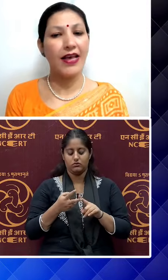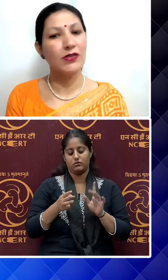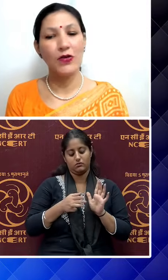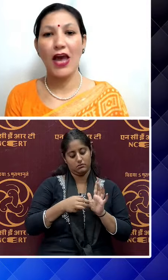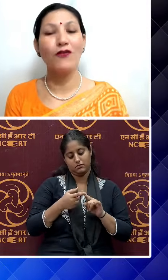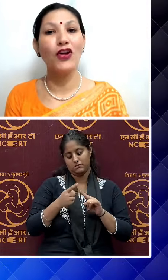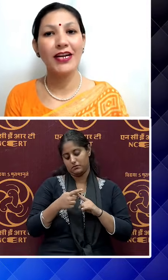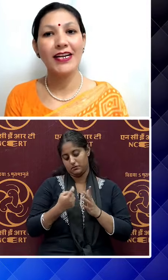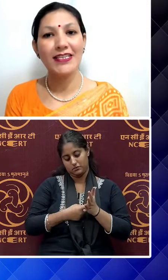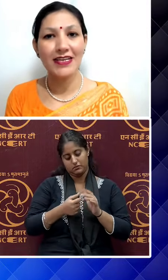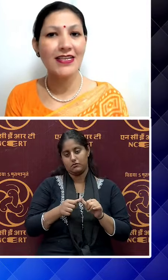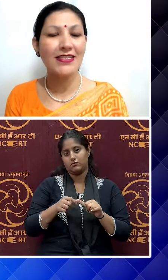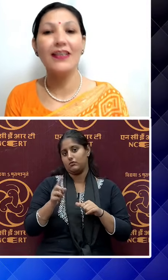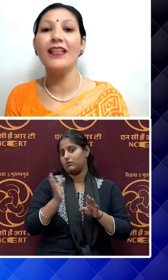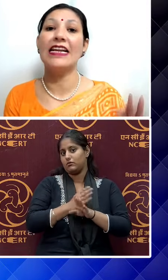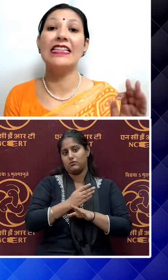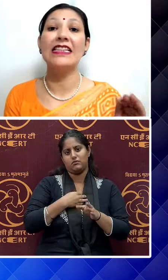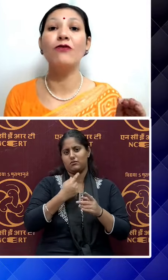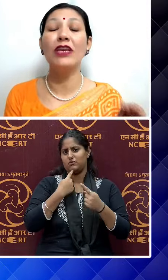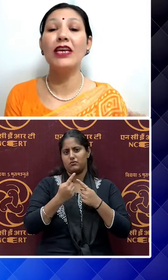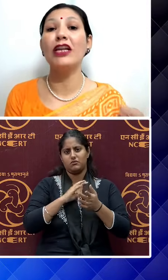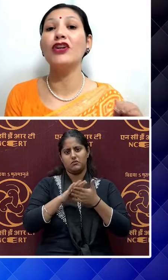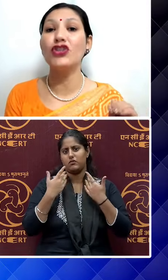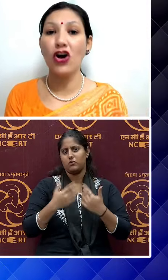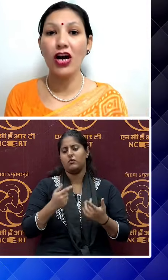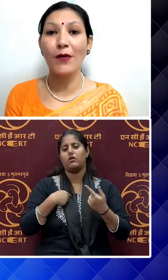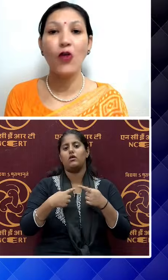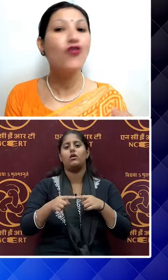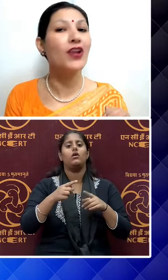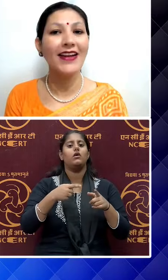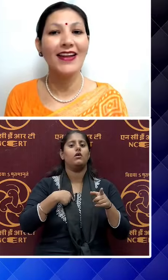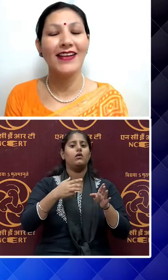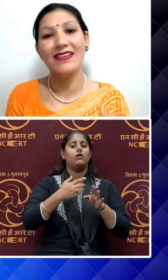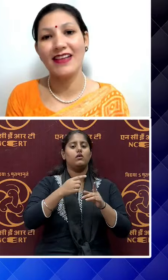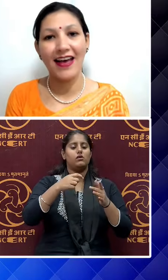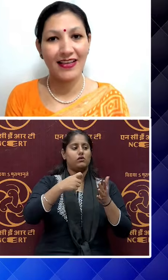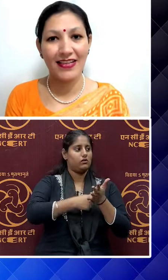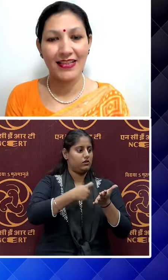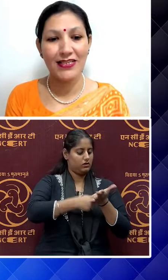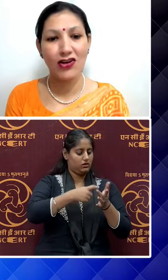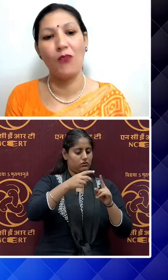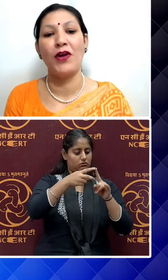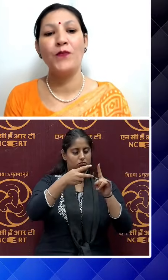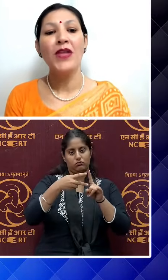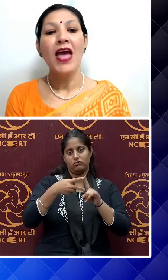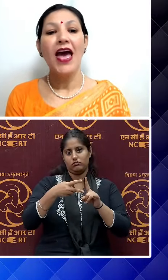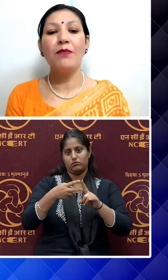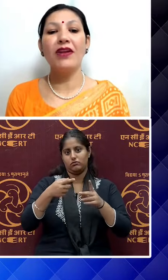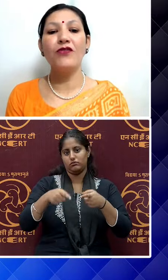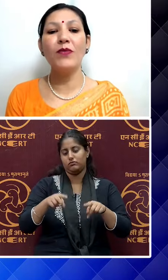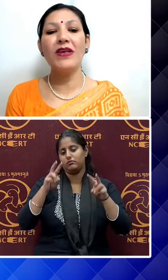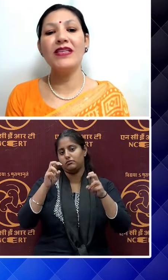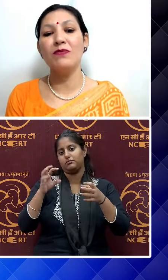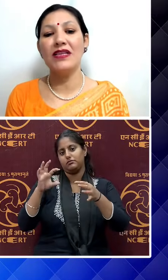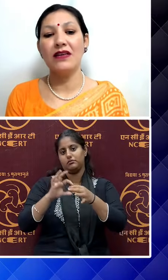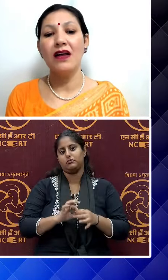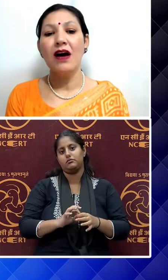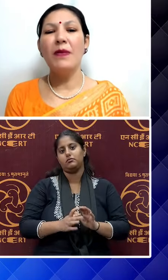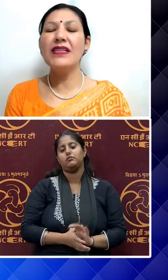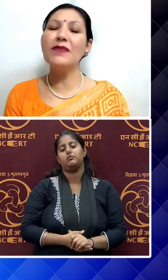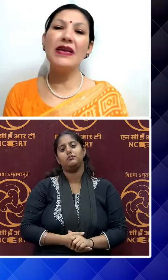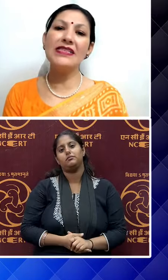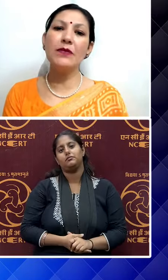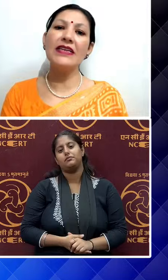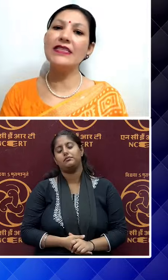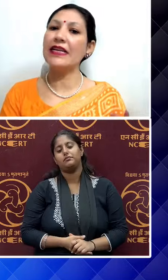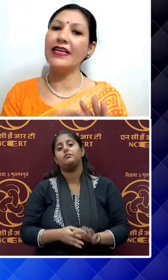triangle, as we have already discussed, sir, that we will talk about right angle triangle in this topic. And metron means measure.